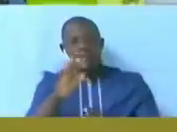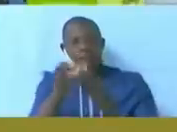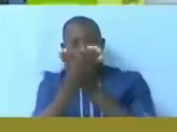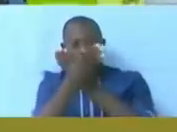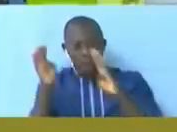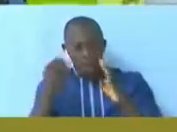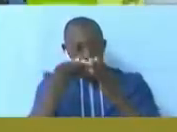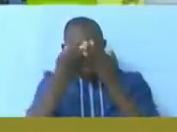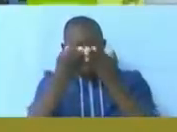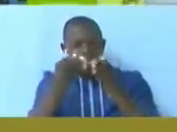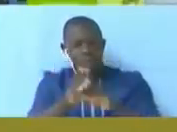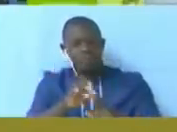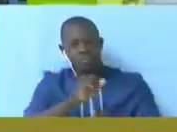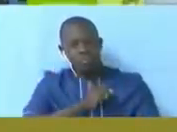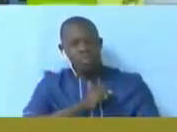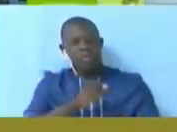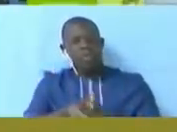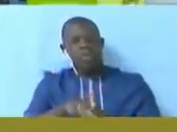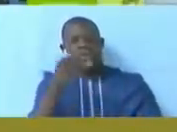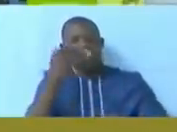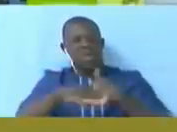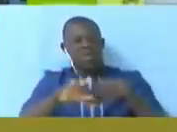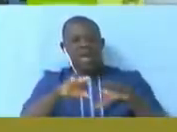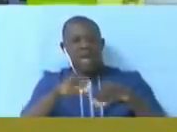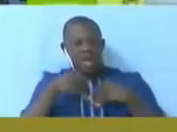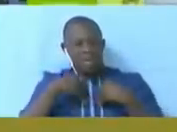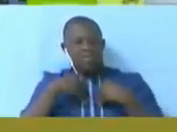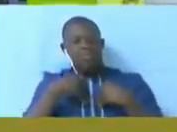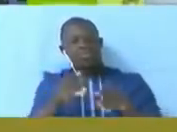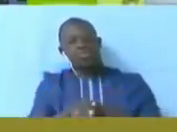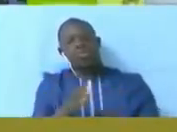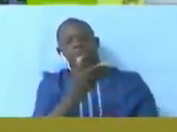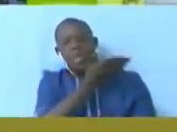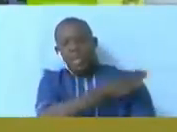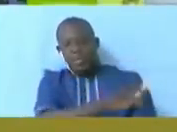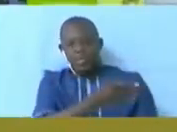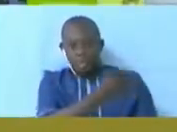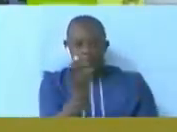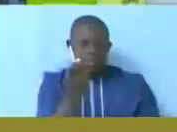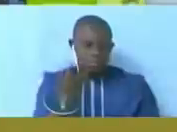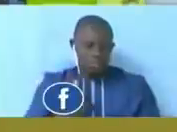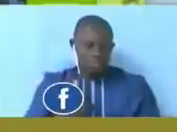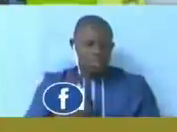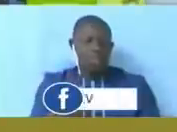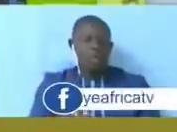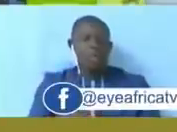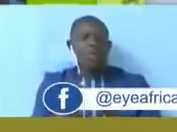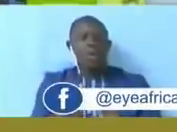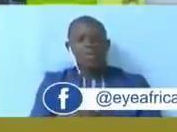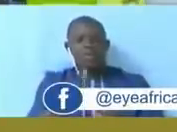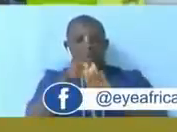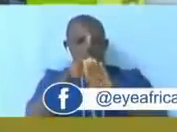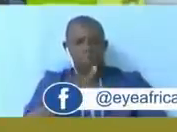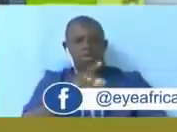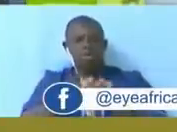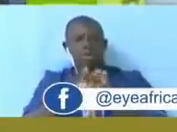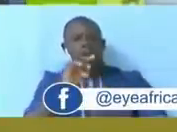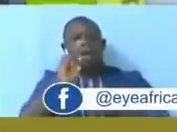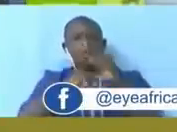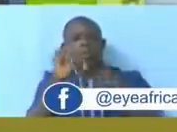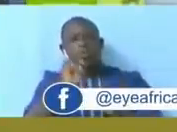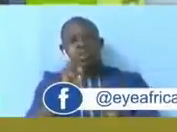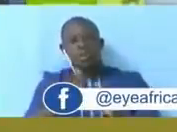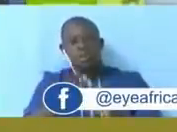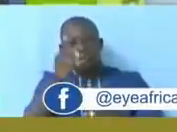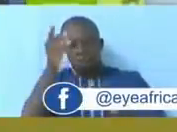be justifying the detention on the basis of the order of remand made by the trial